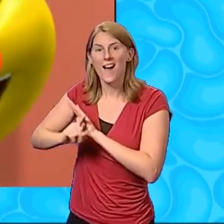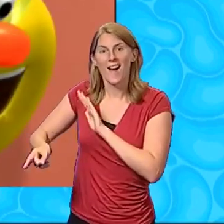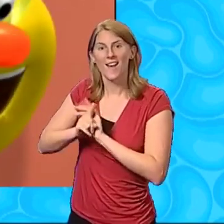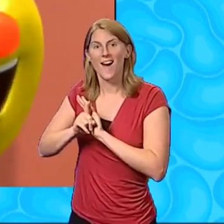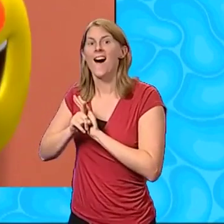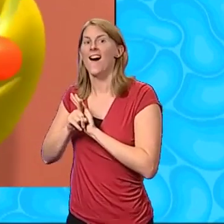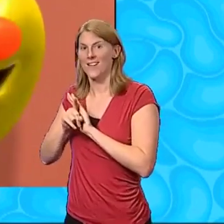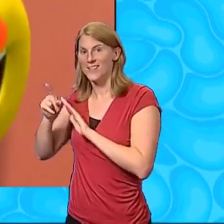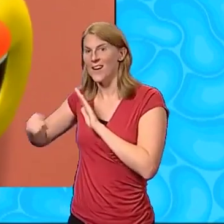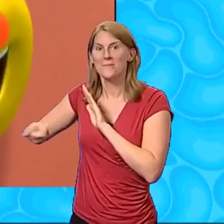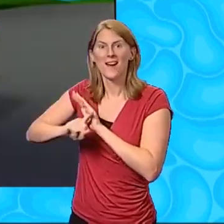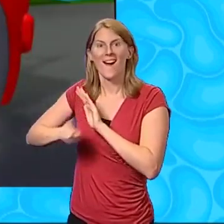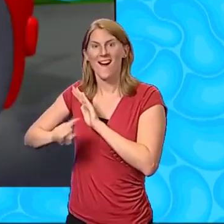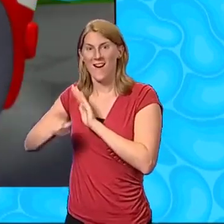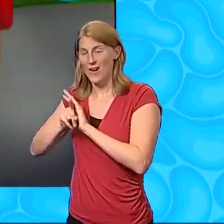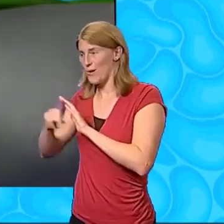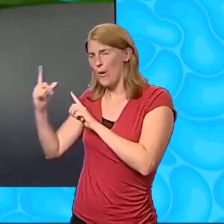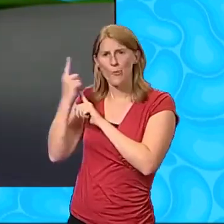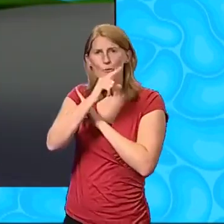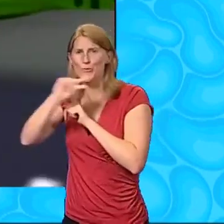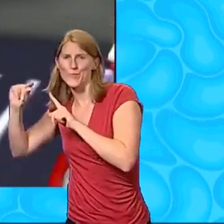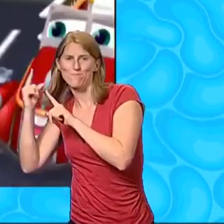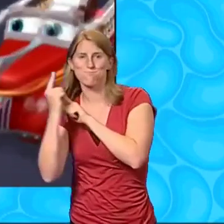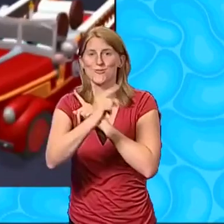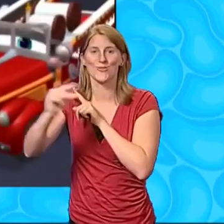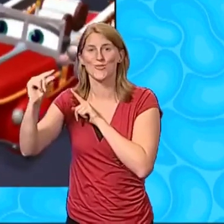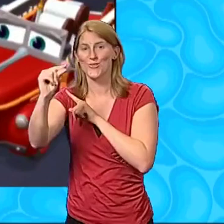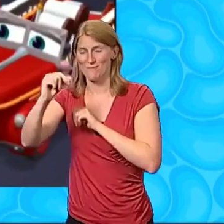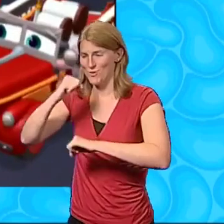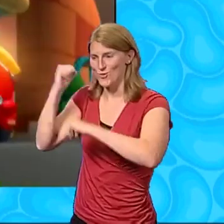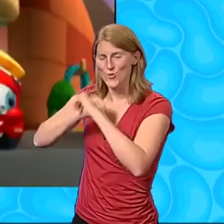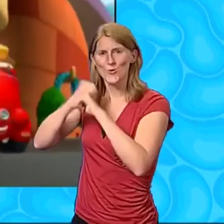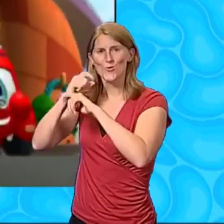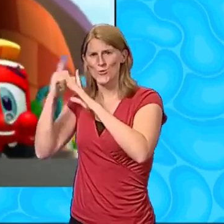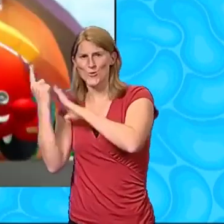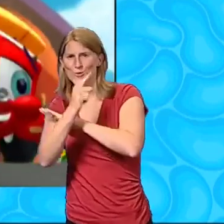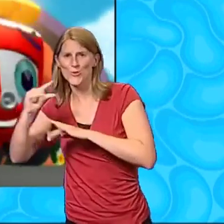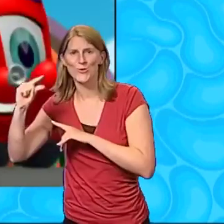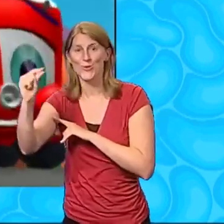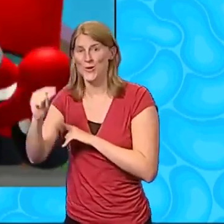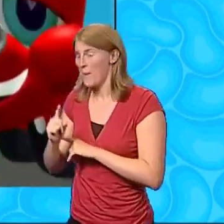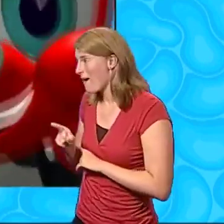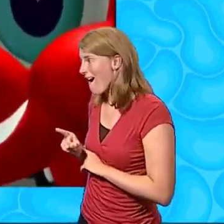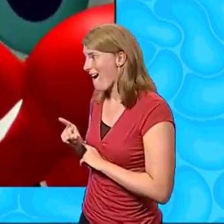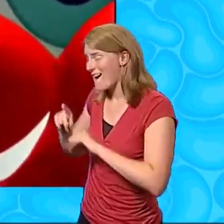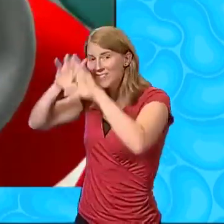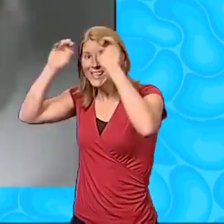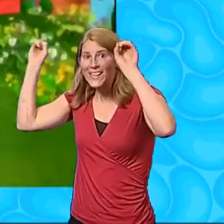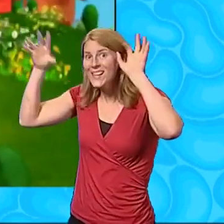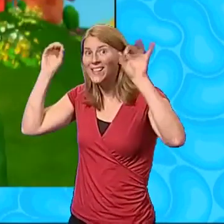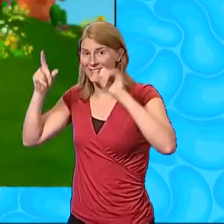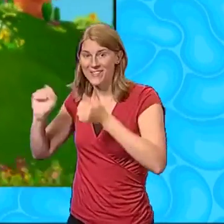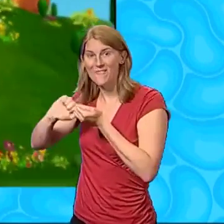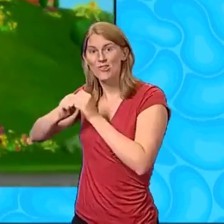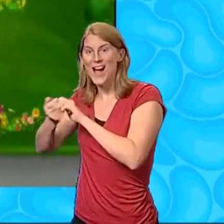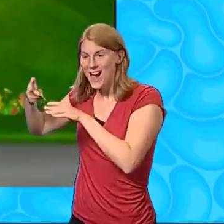clang! There goes the bell Zoom, zoom, zoom! Rev up your engines Here comes Finley and all his friends